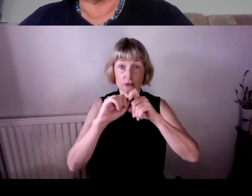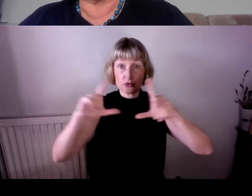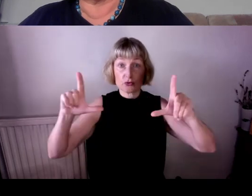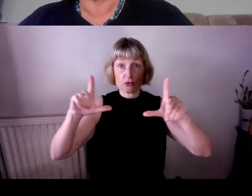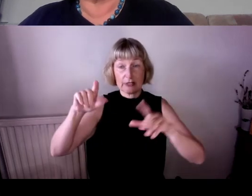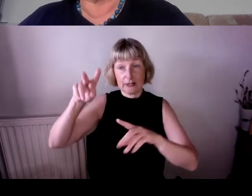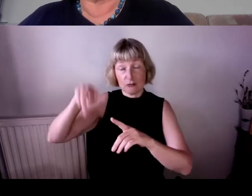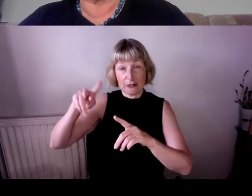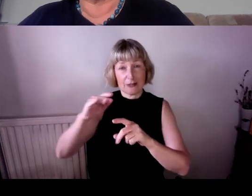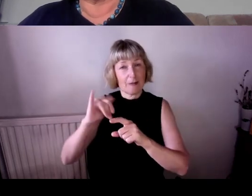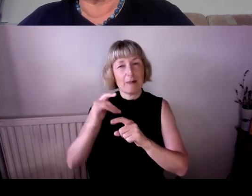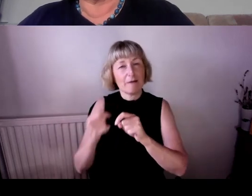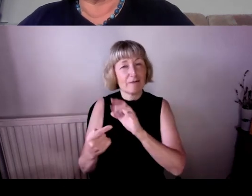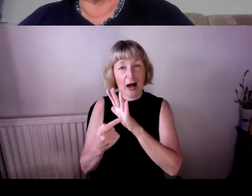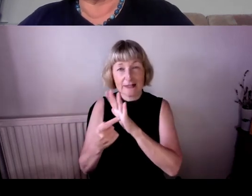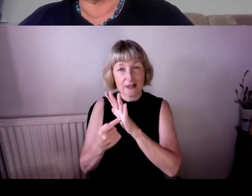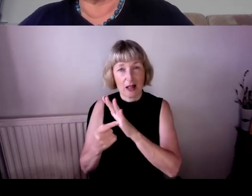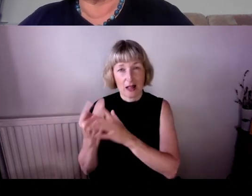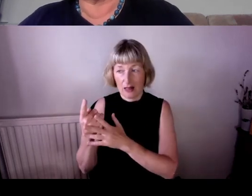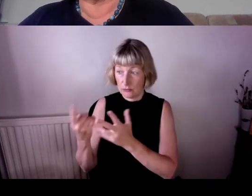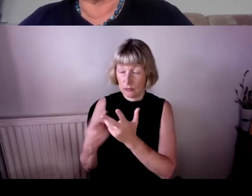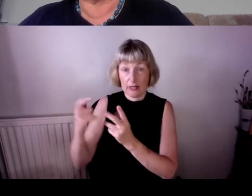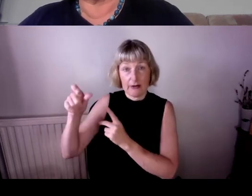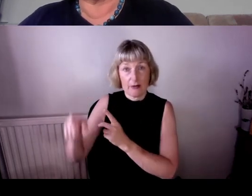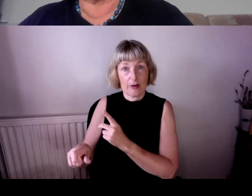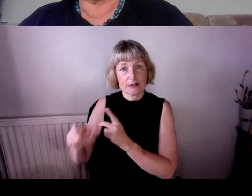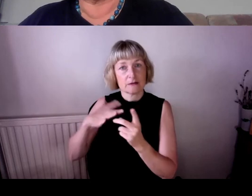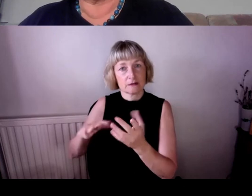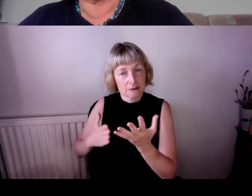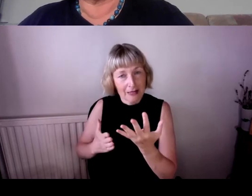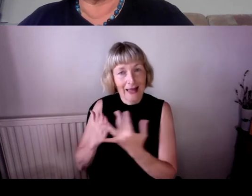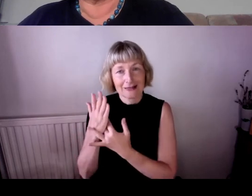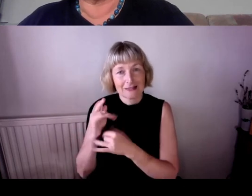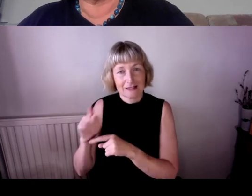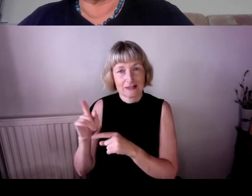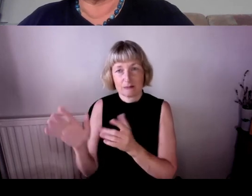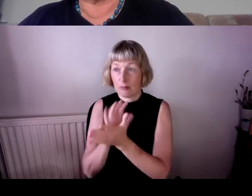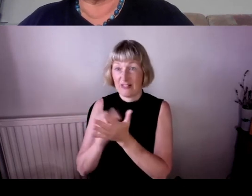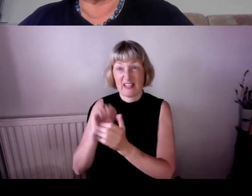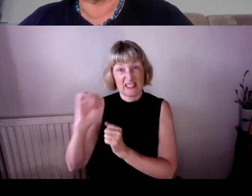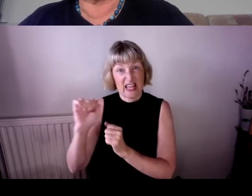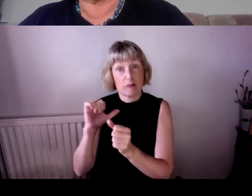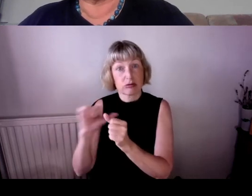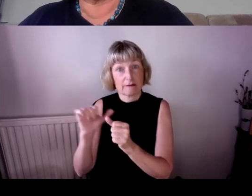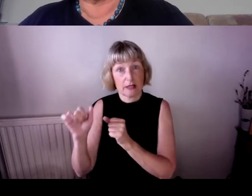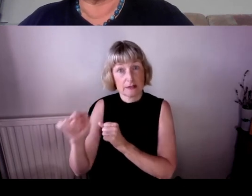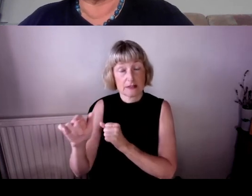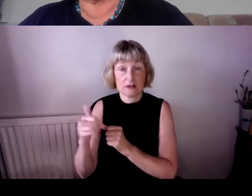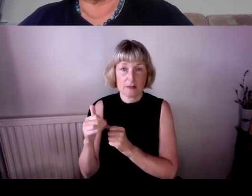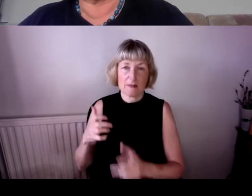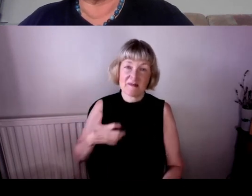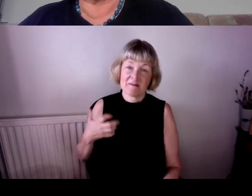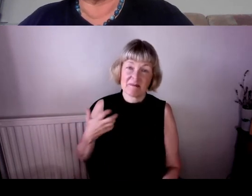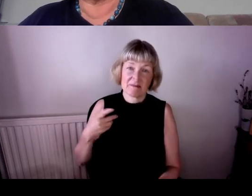vision impaired or blind person to access the thing that they're trying to do. So it may be a slight inconvenience to you. I